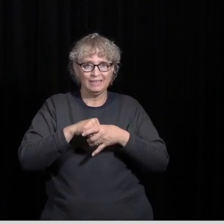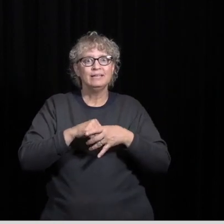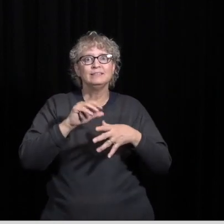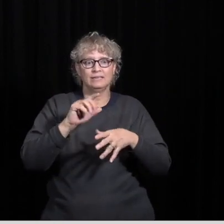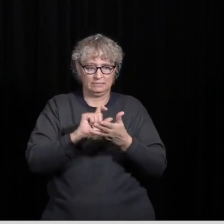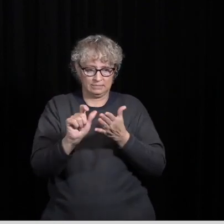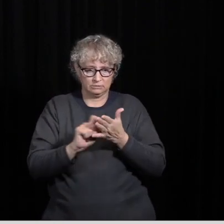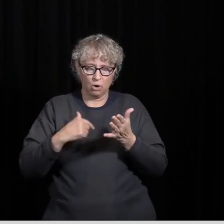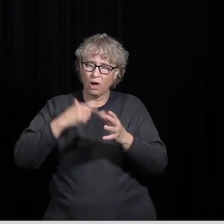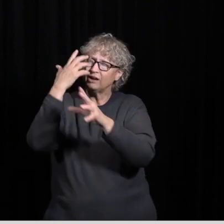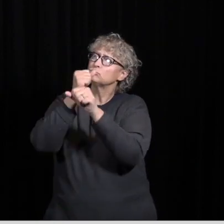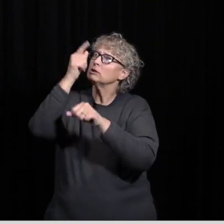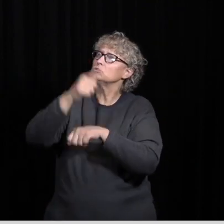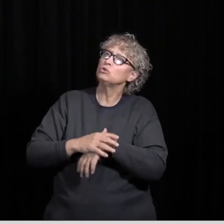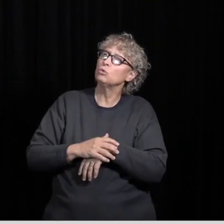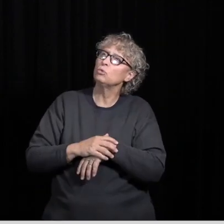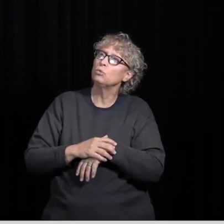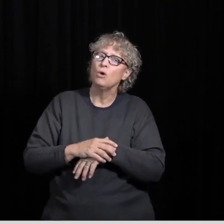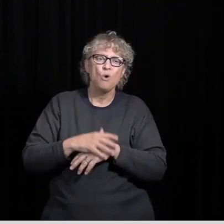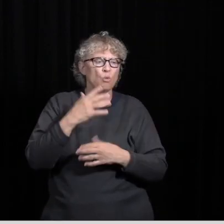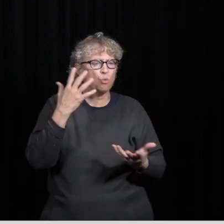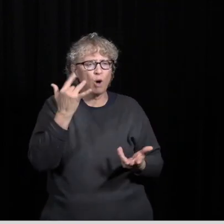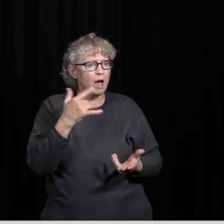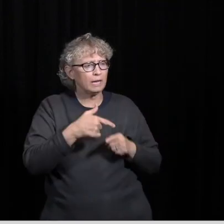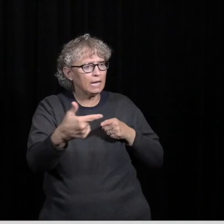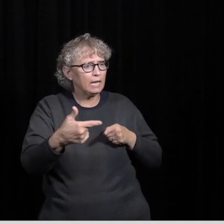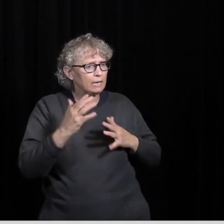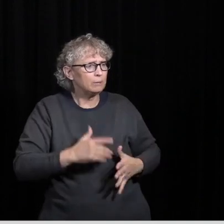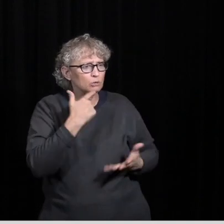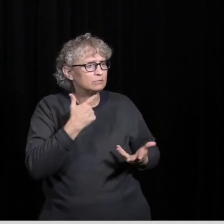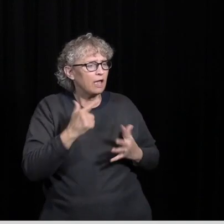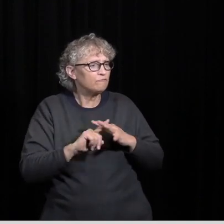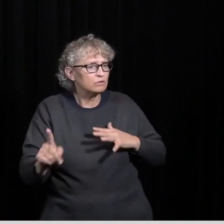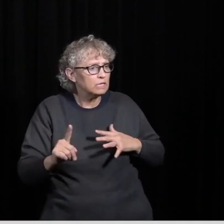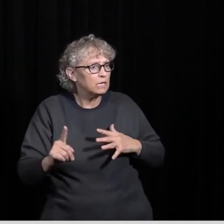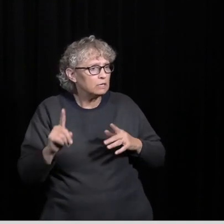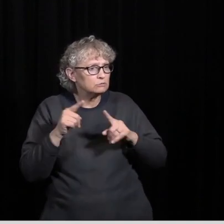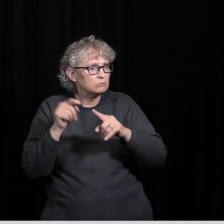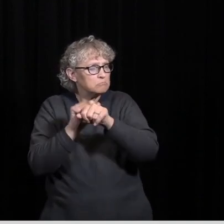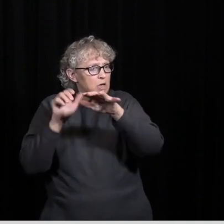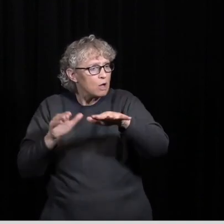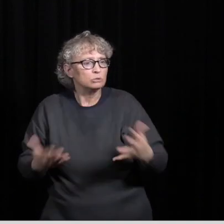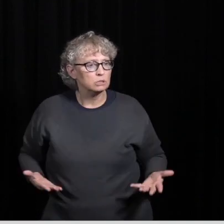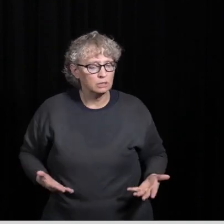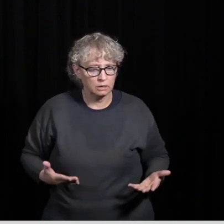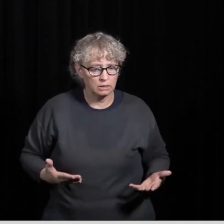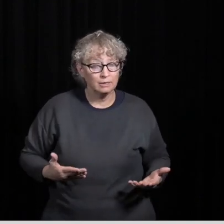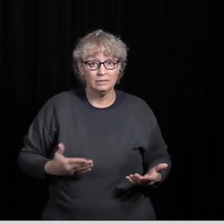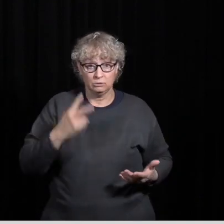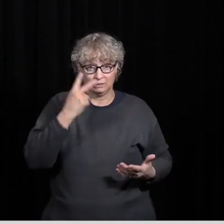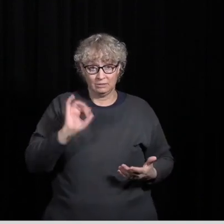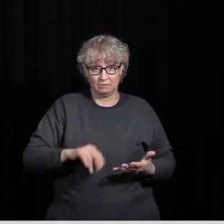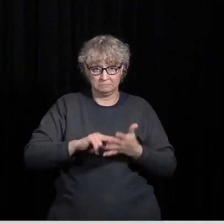like, God, I trust you. And why, enemy, are you going to say to my soul, flee like a bird to your mountain? Do you see what the